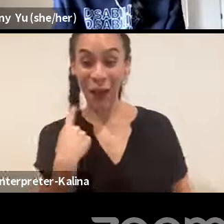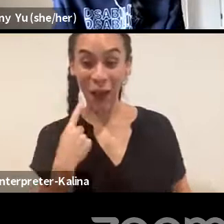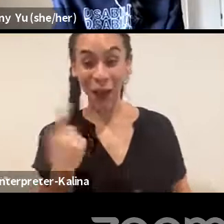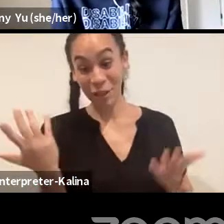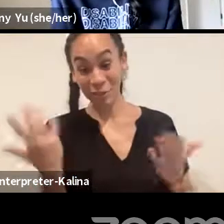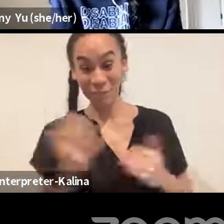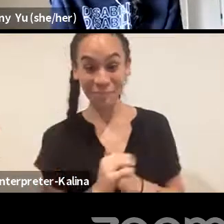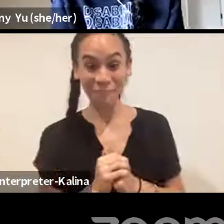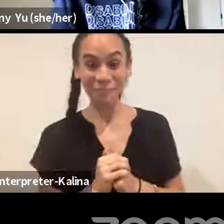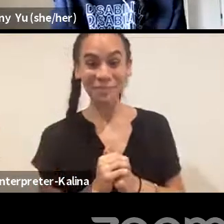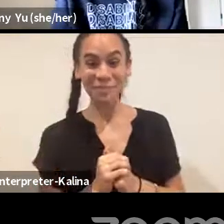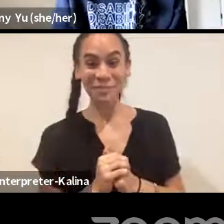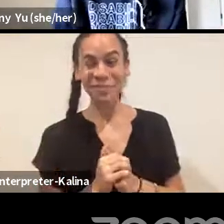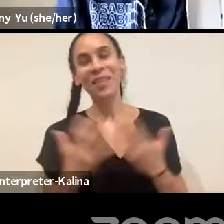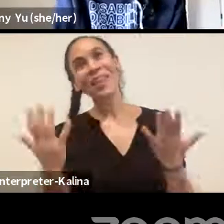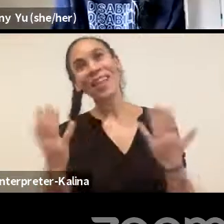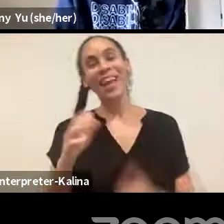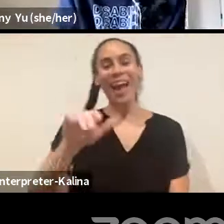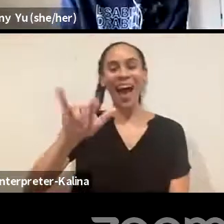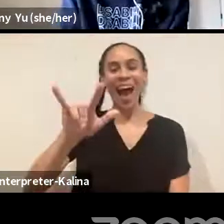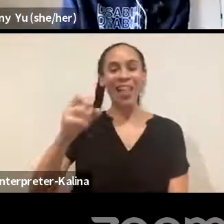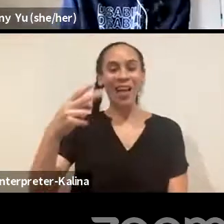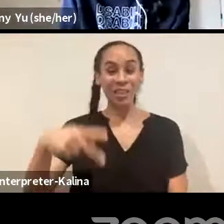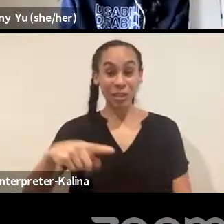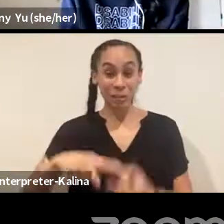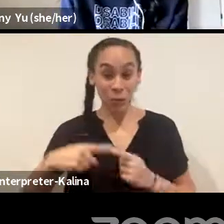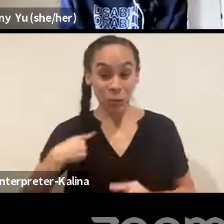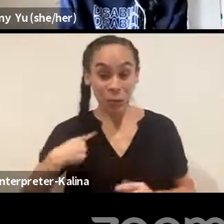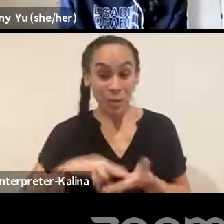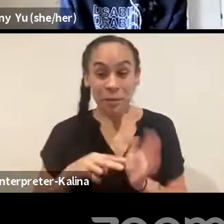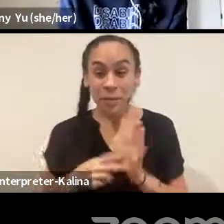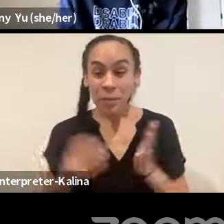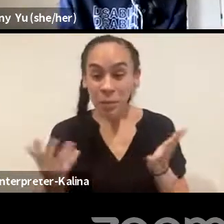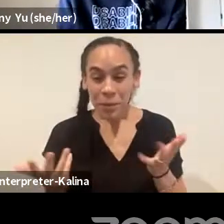let's see. Allyship to me means safety,